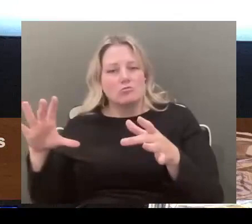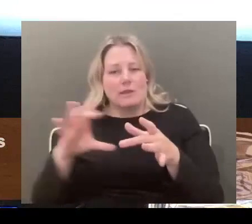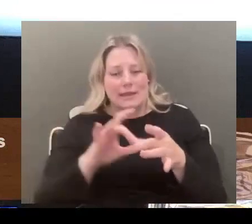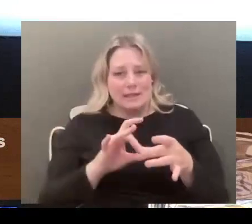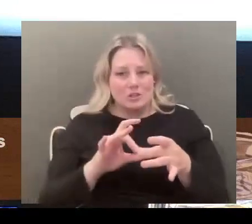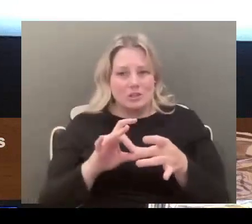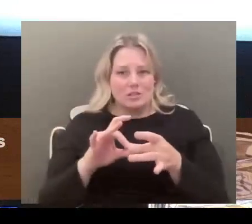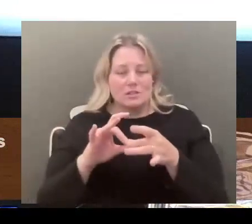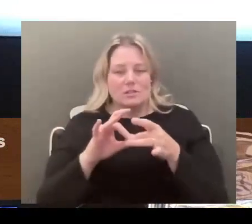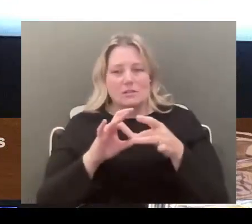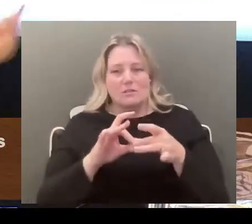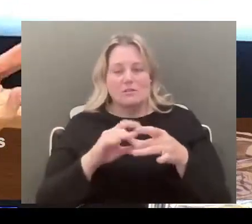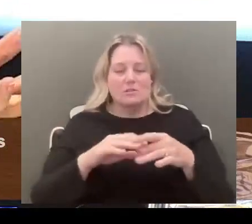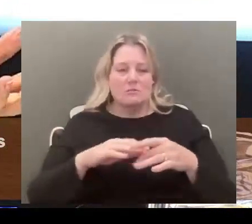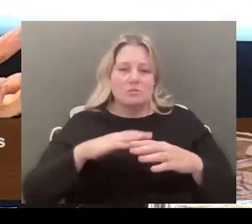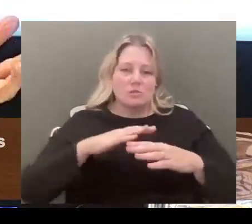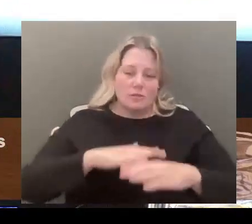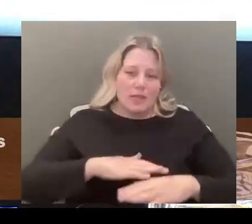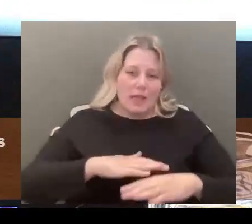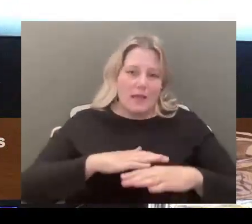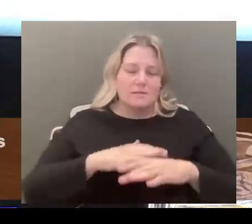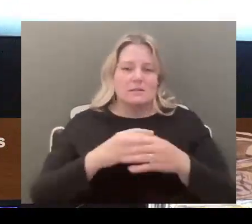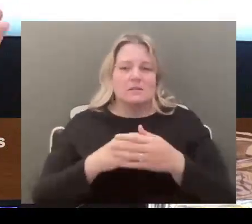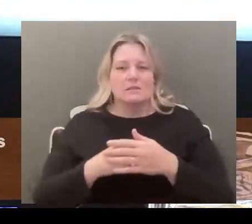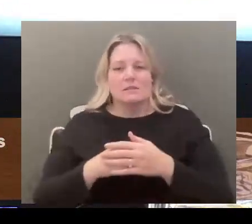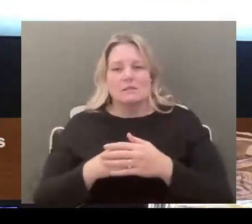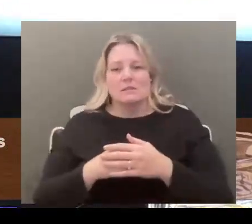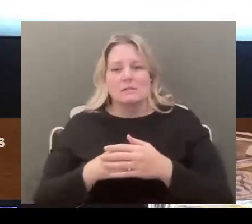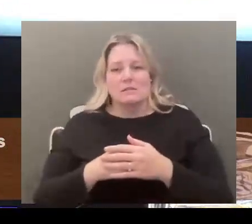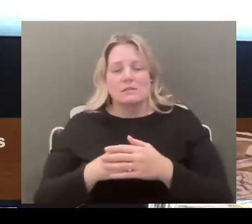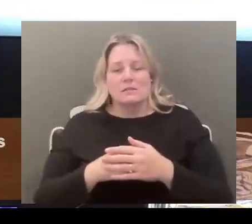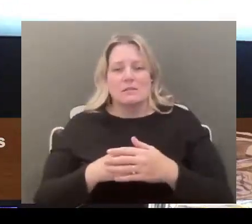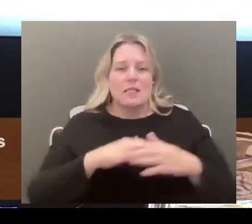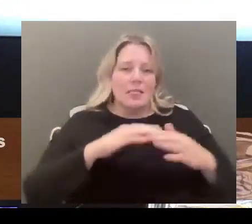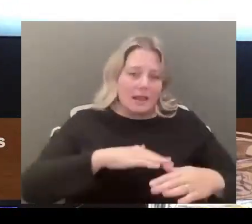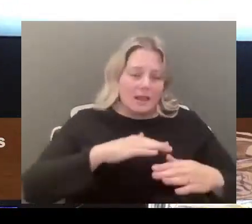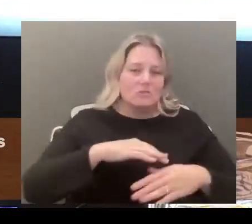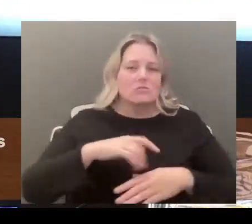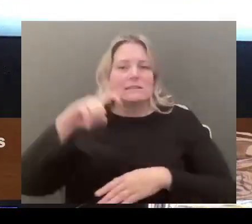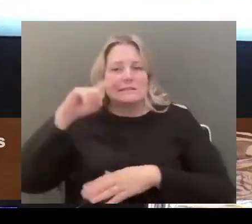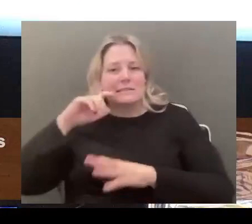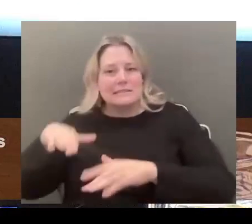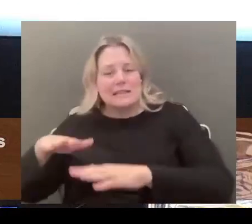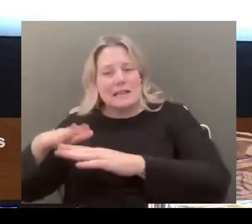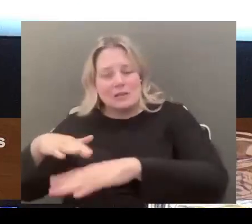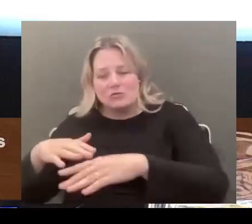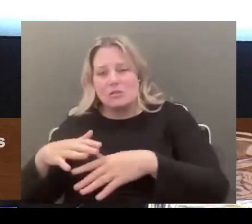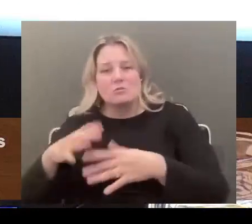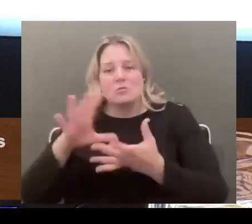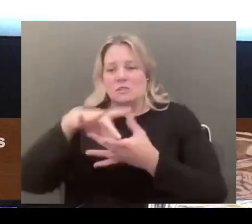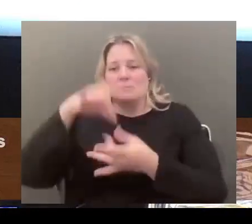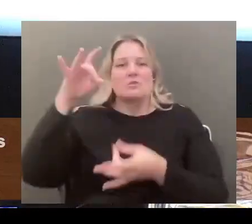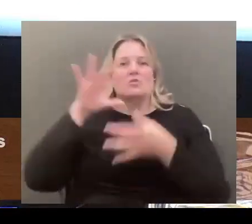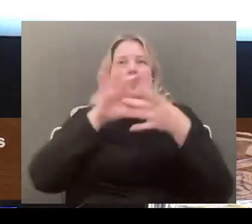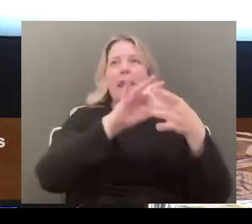to land, and whether it's land country, sea country, the spiritual connection,